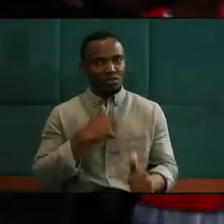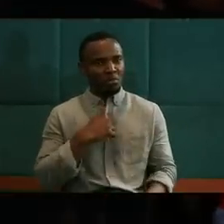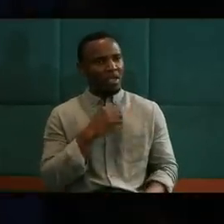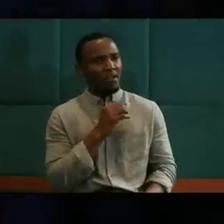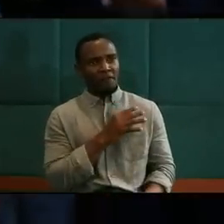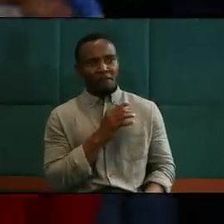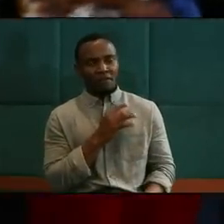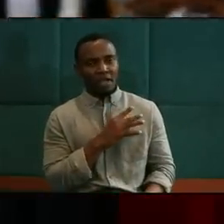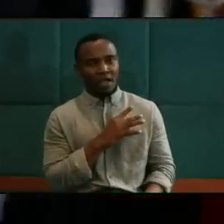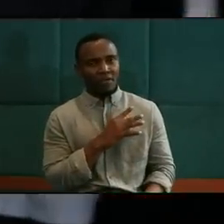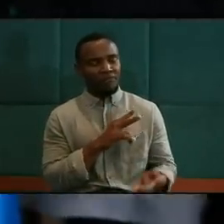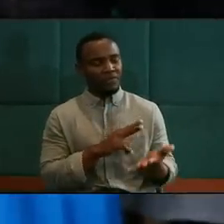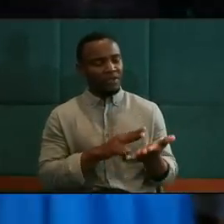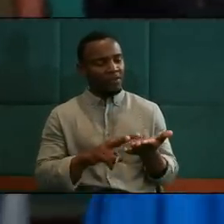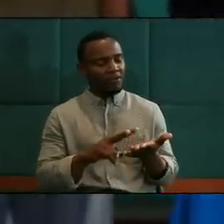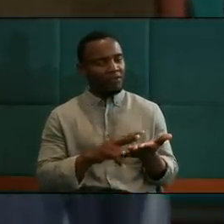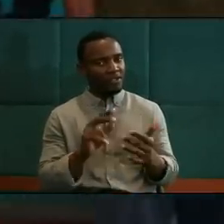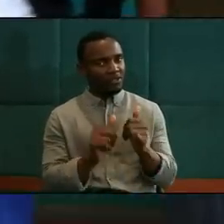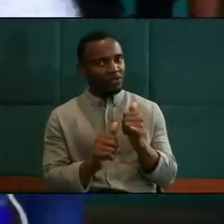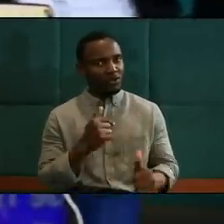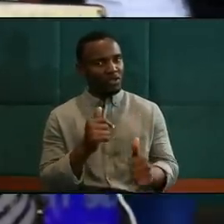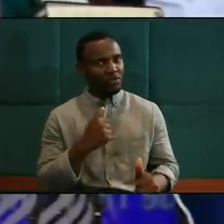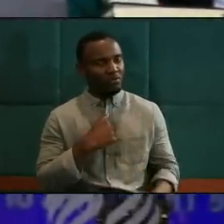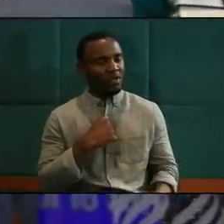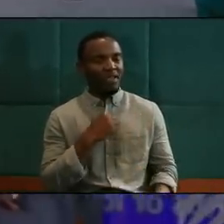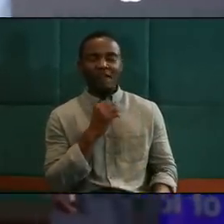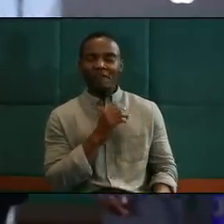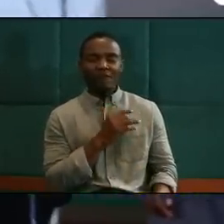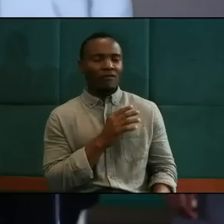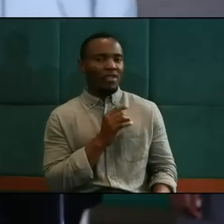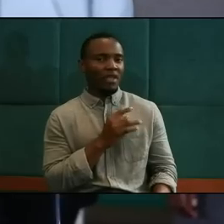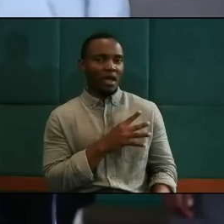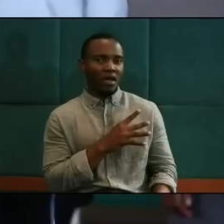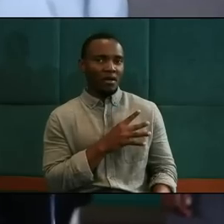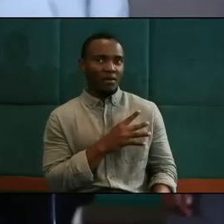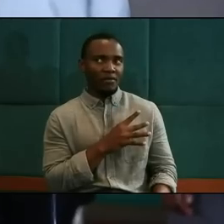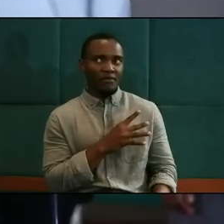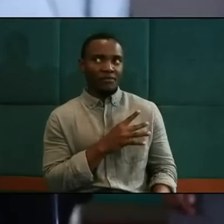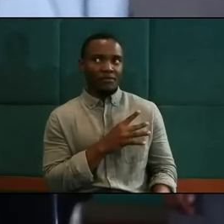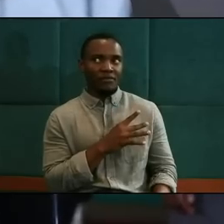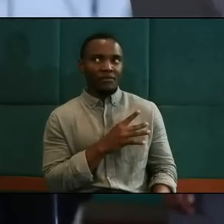The text that frightens the daylight out of me.